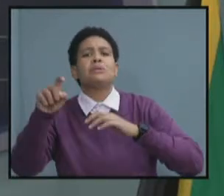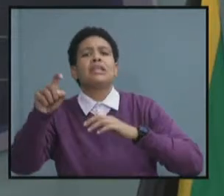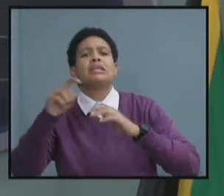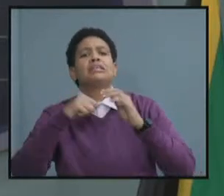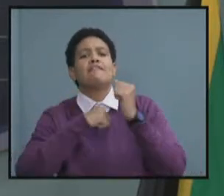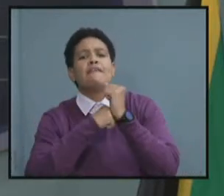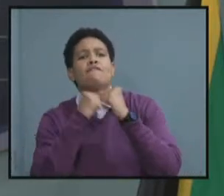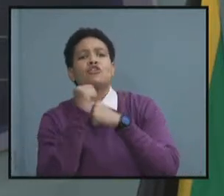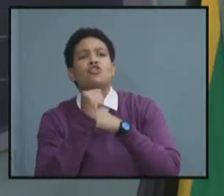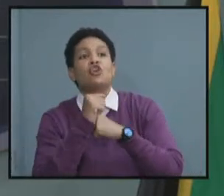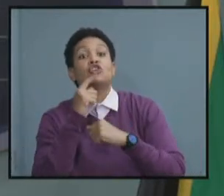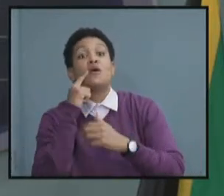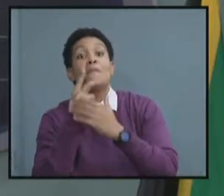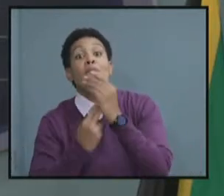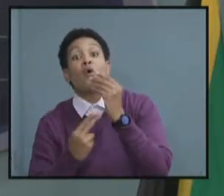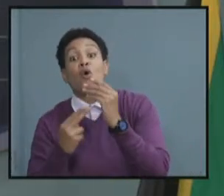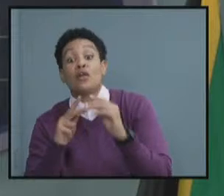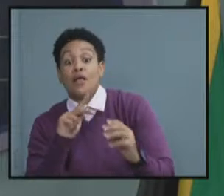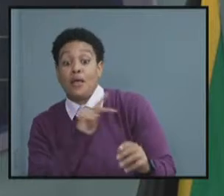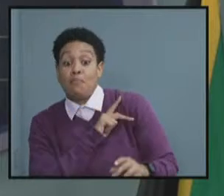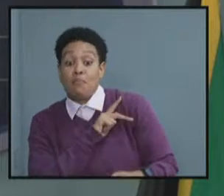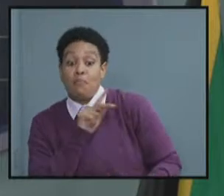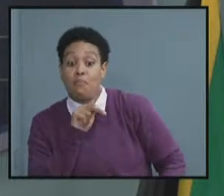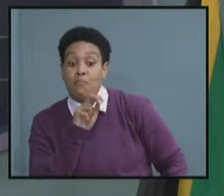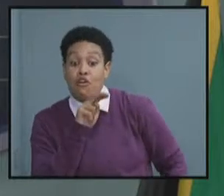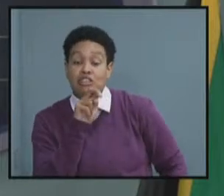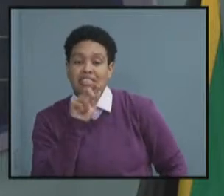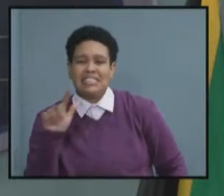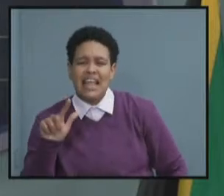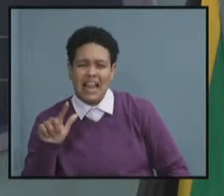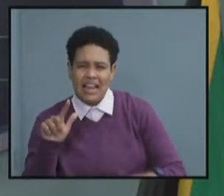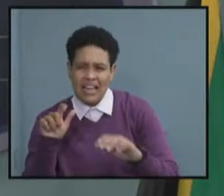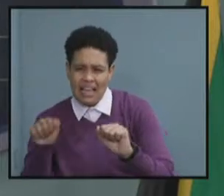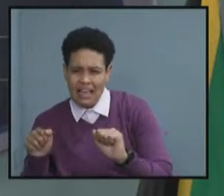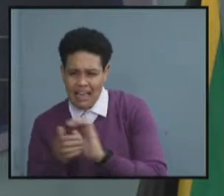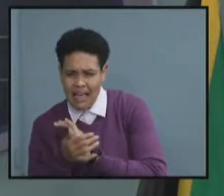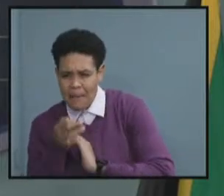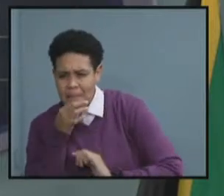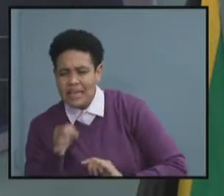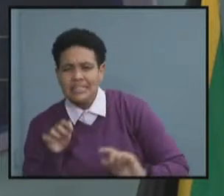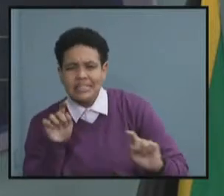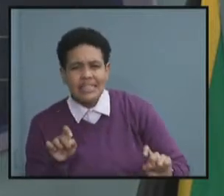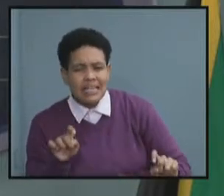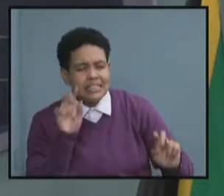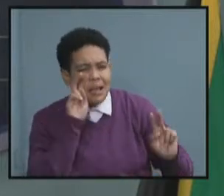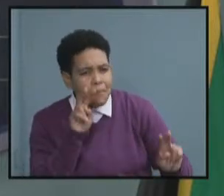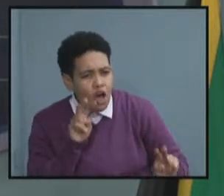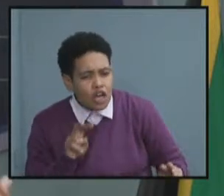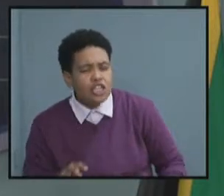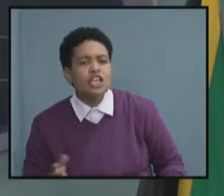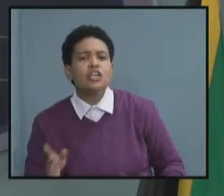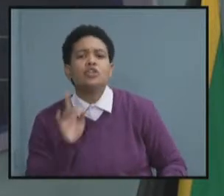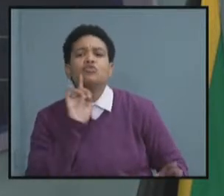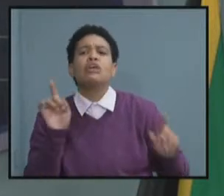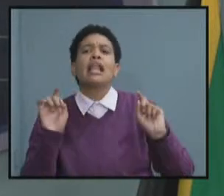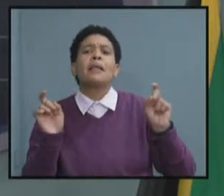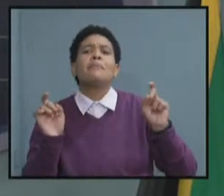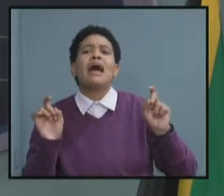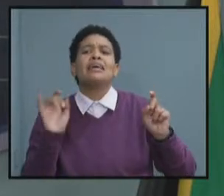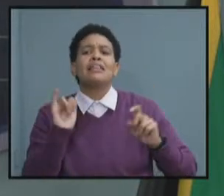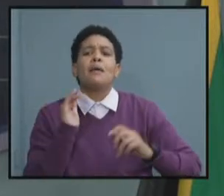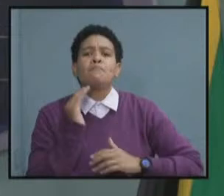in place, both personnel capacity, testing, monitoring, to manage